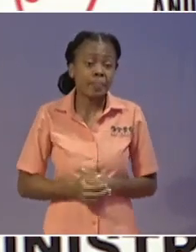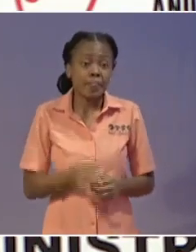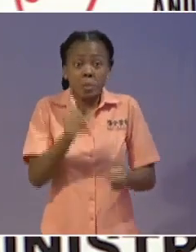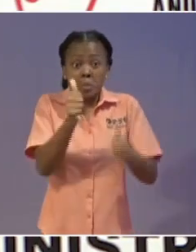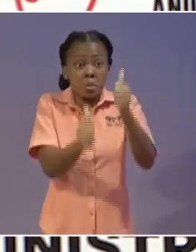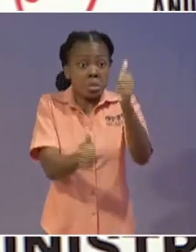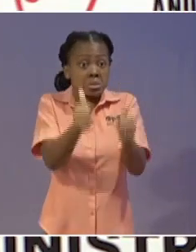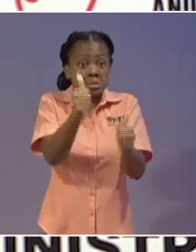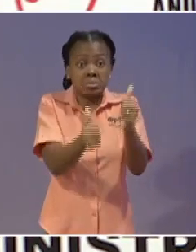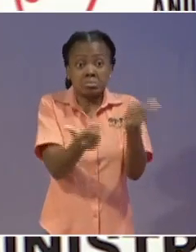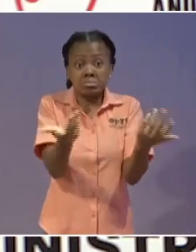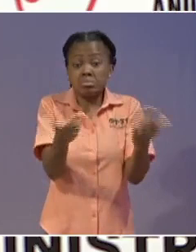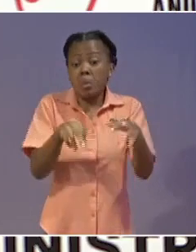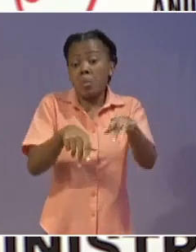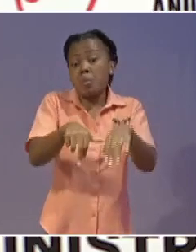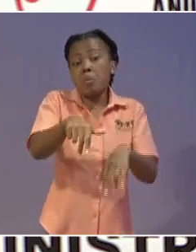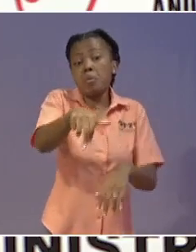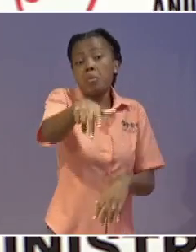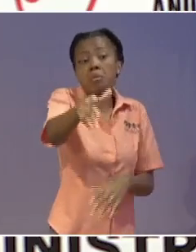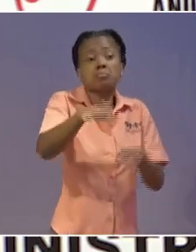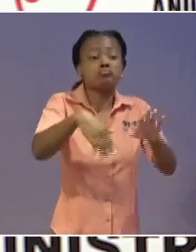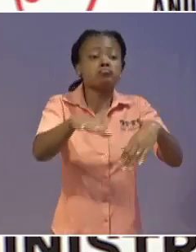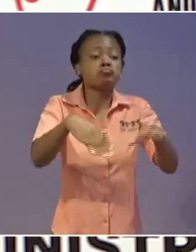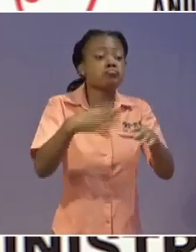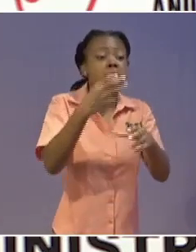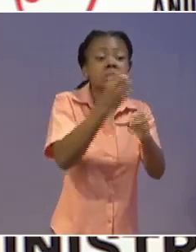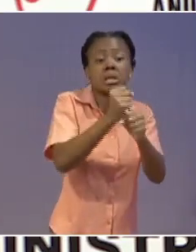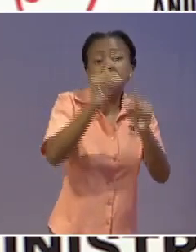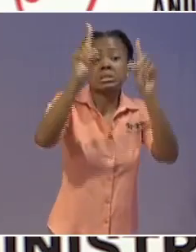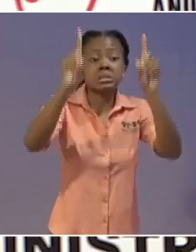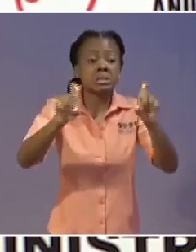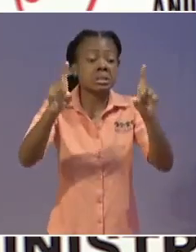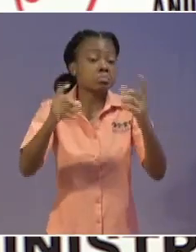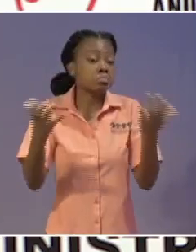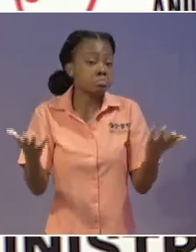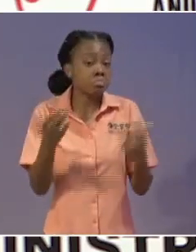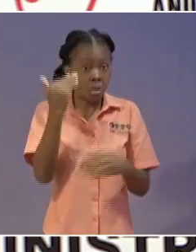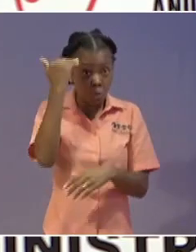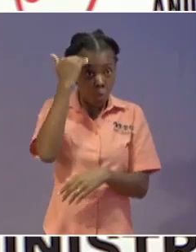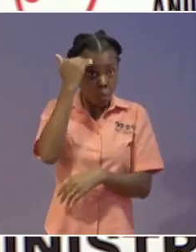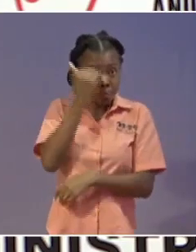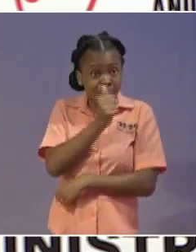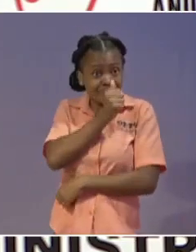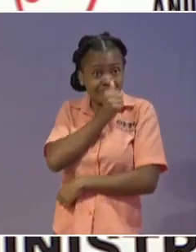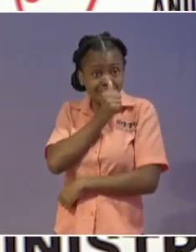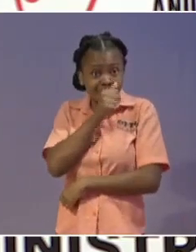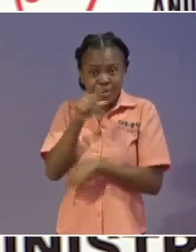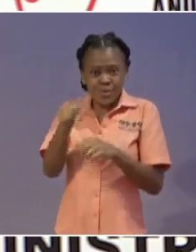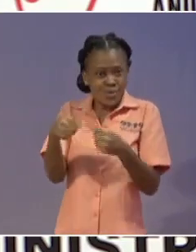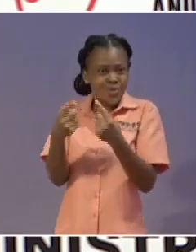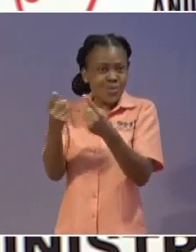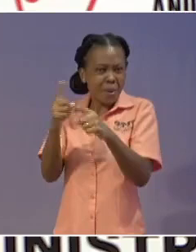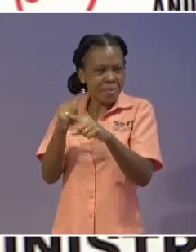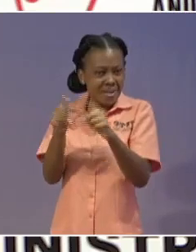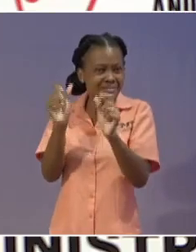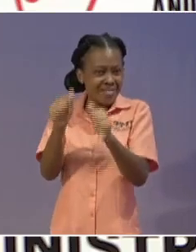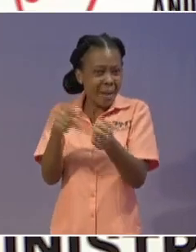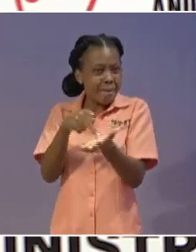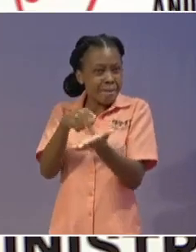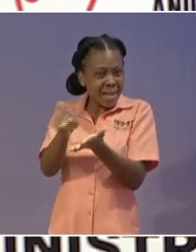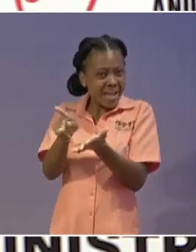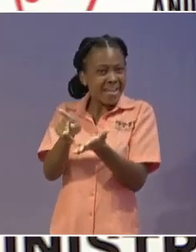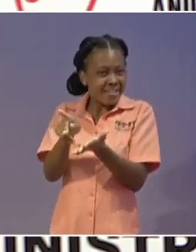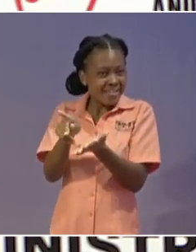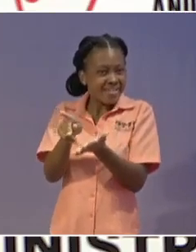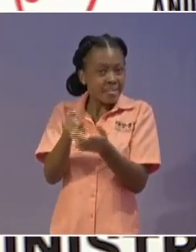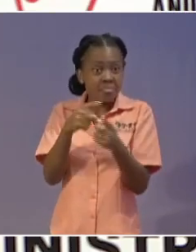time. In terms of the private sector, of course, the private sector, there's a fee. In the public system, it is free of charge to be tested at